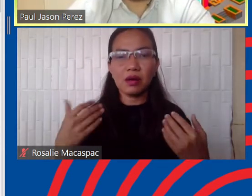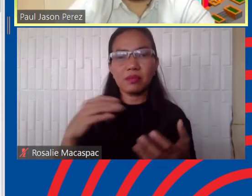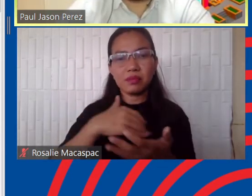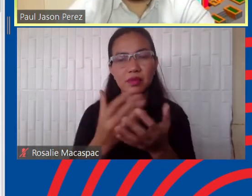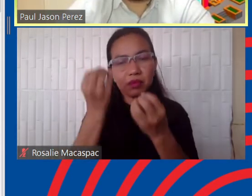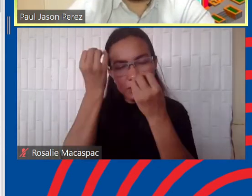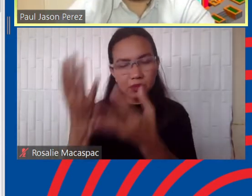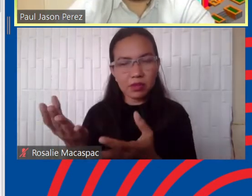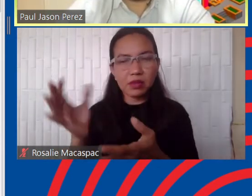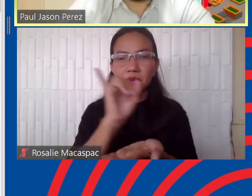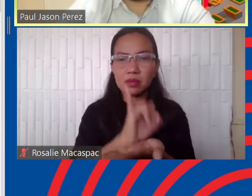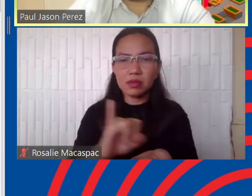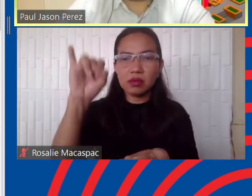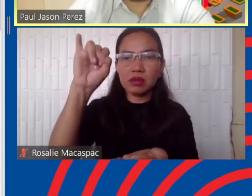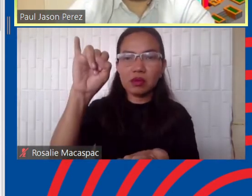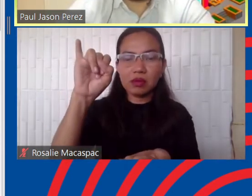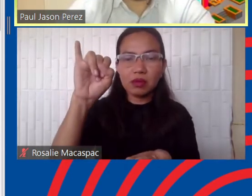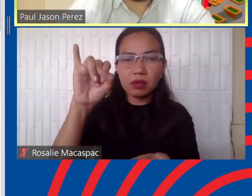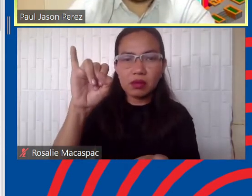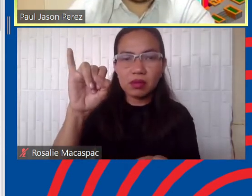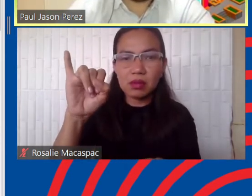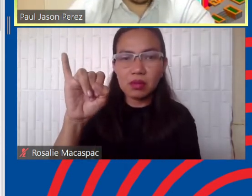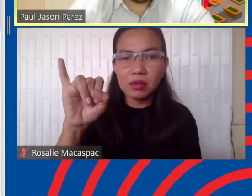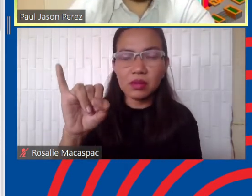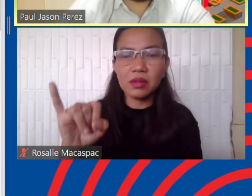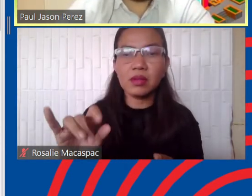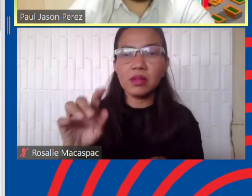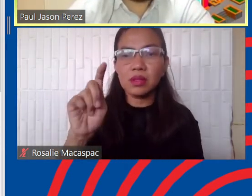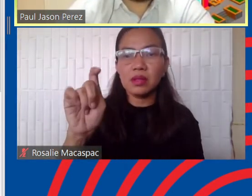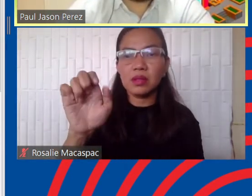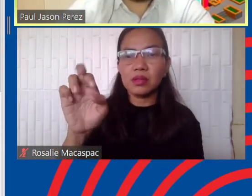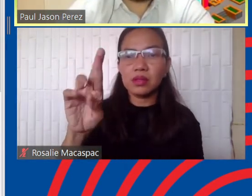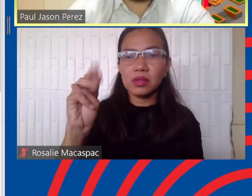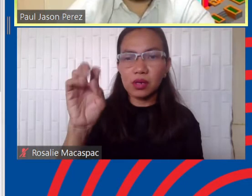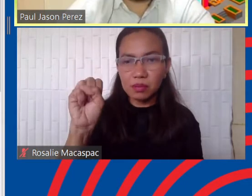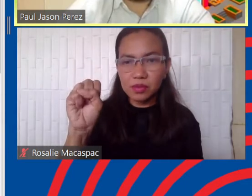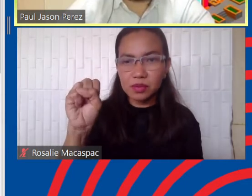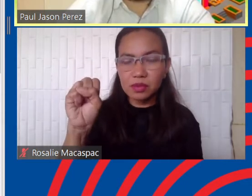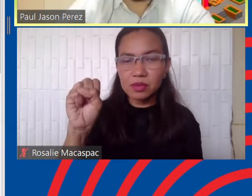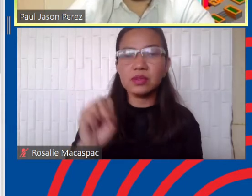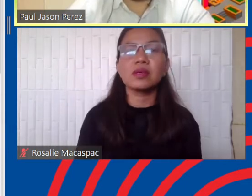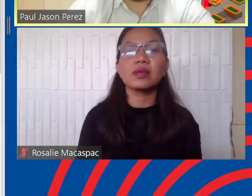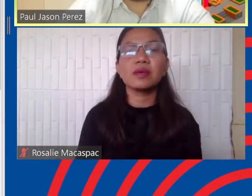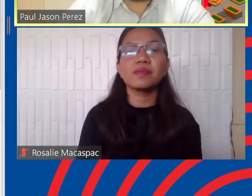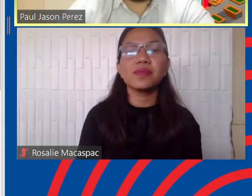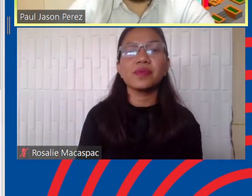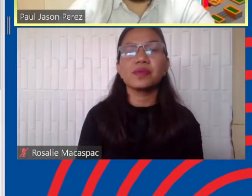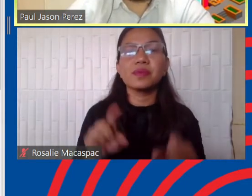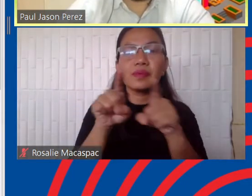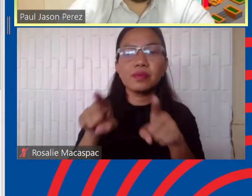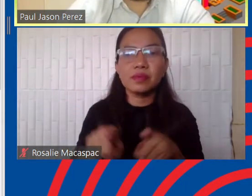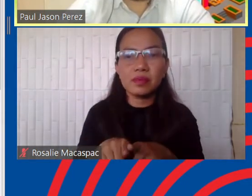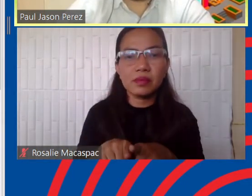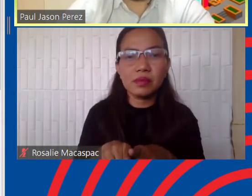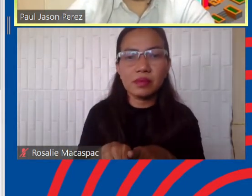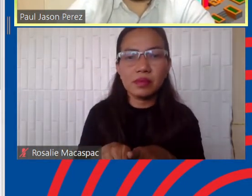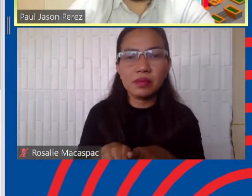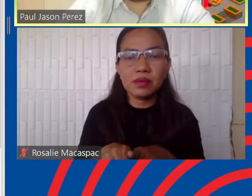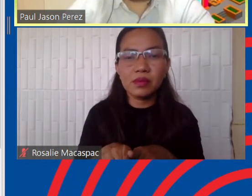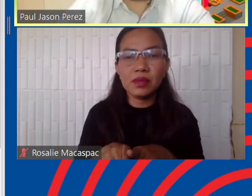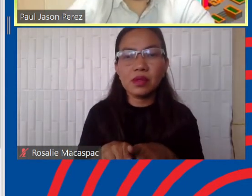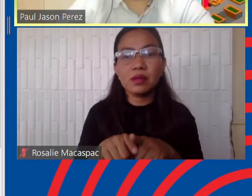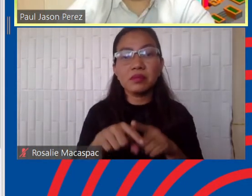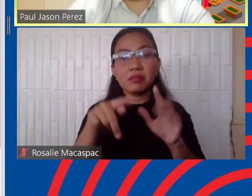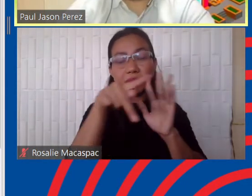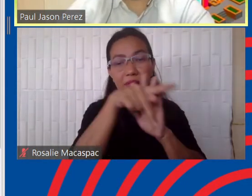institution, the team, the terms rather, and also the standards that